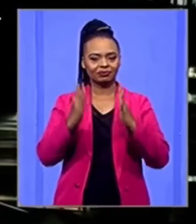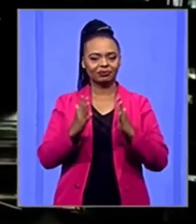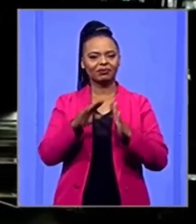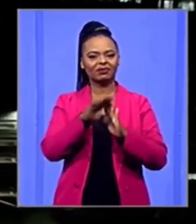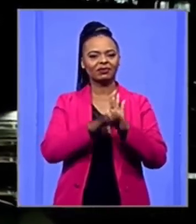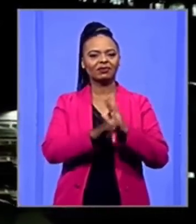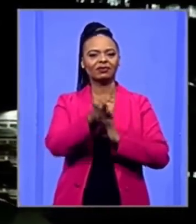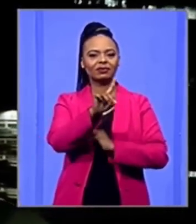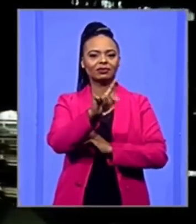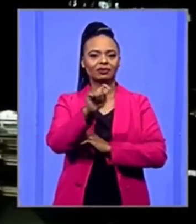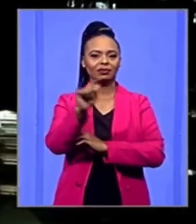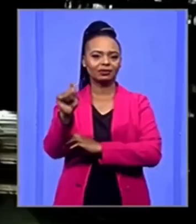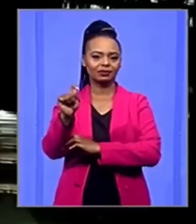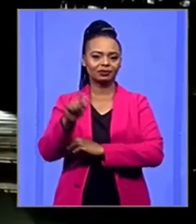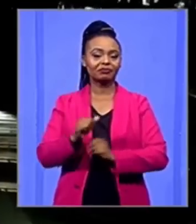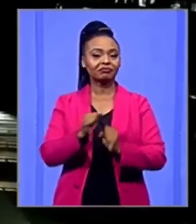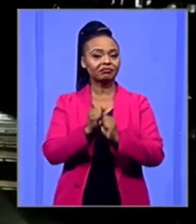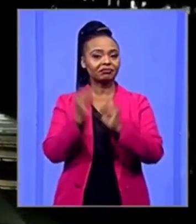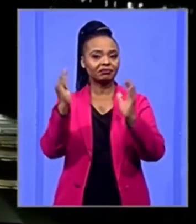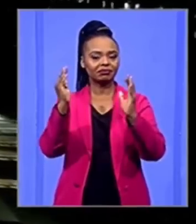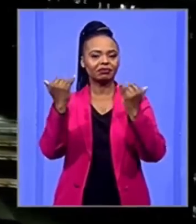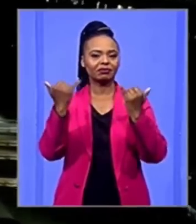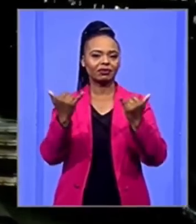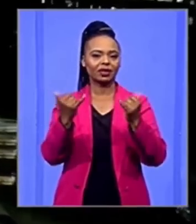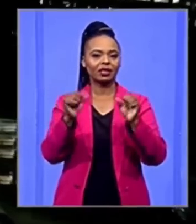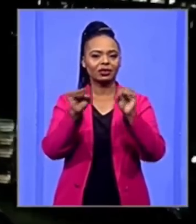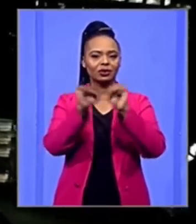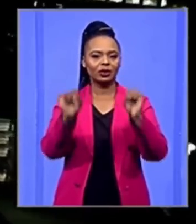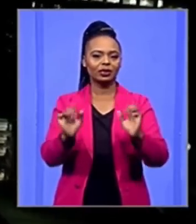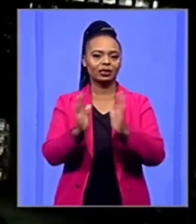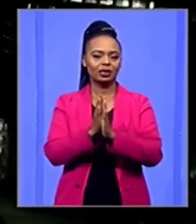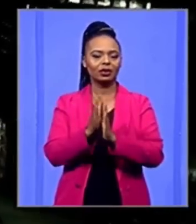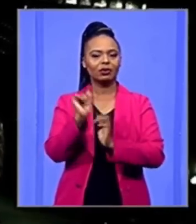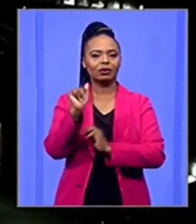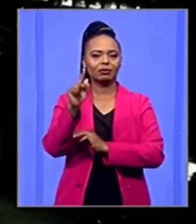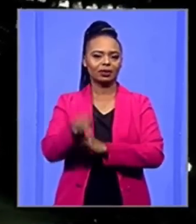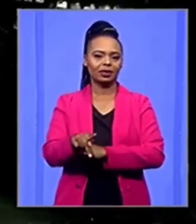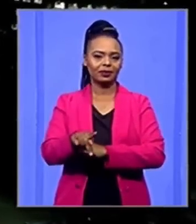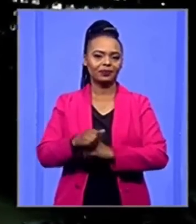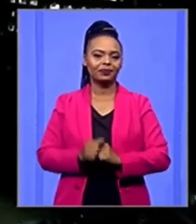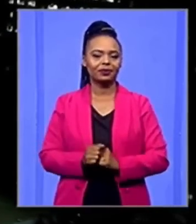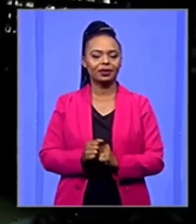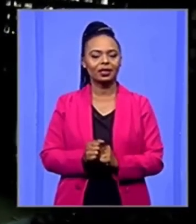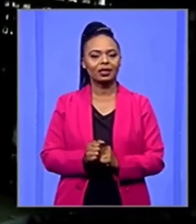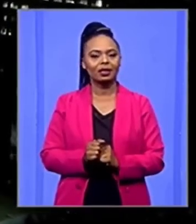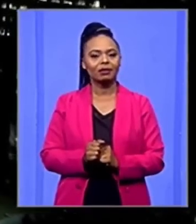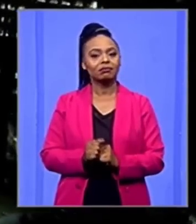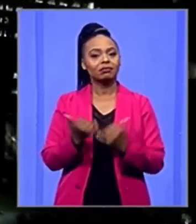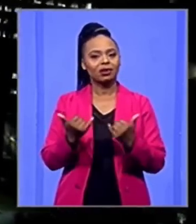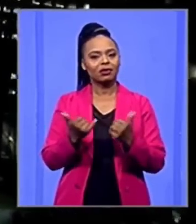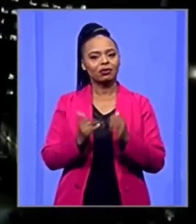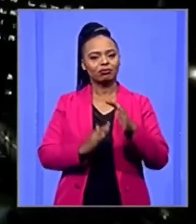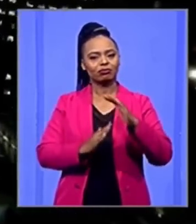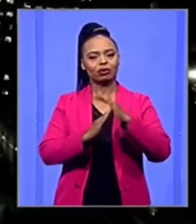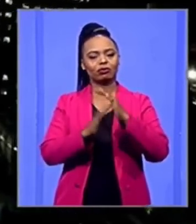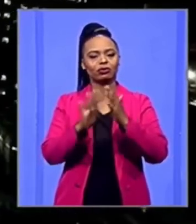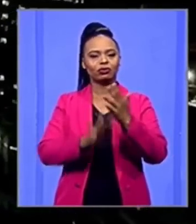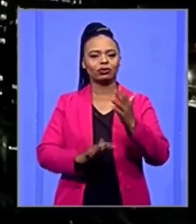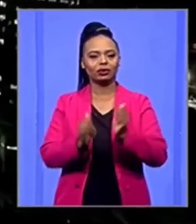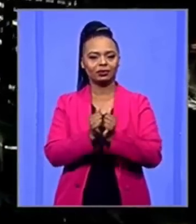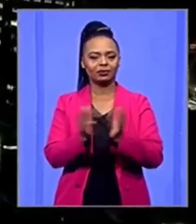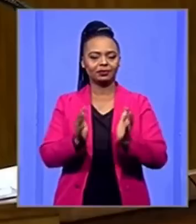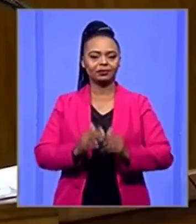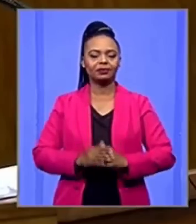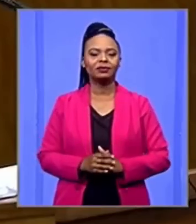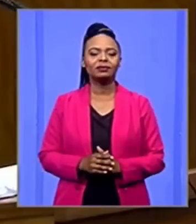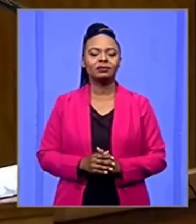ya DTT. Re gaša thwi go tšwa Studio 10 Auckland Park. Re thoma pele ka dihlogo tša tšona.